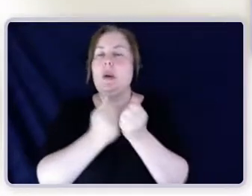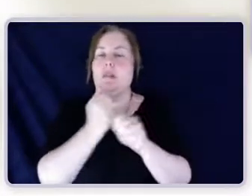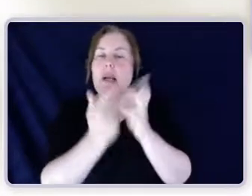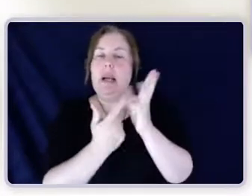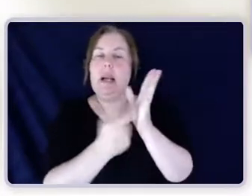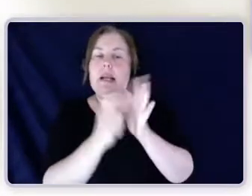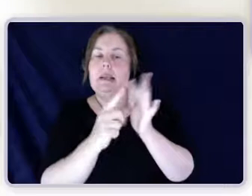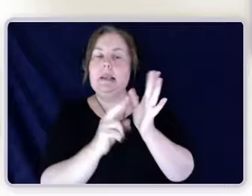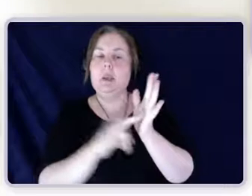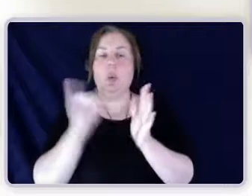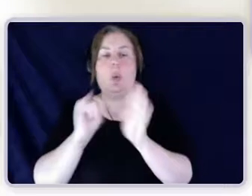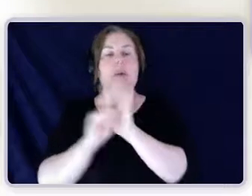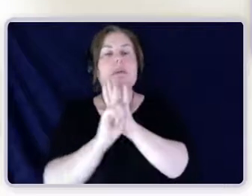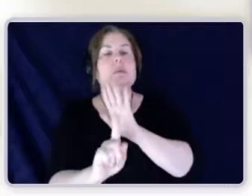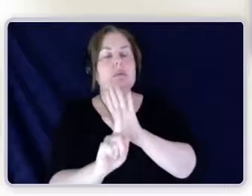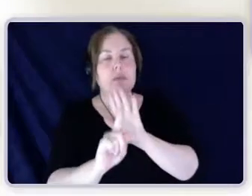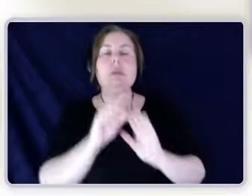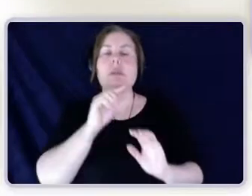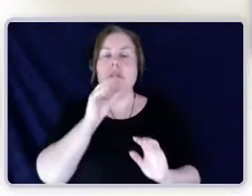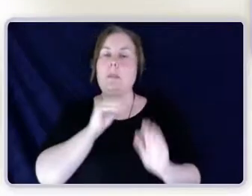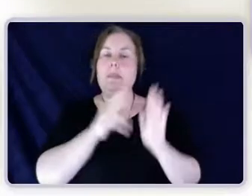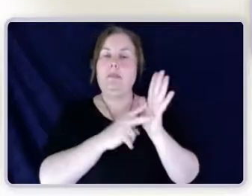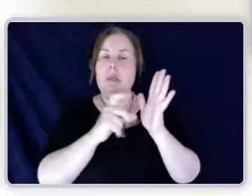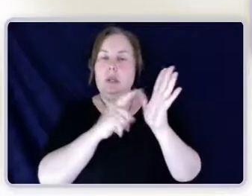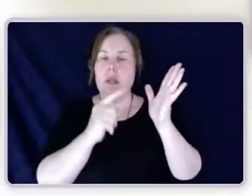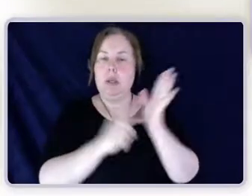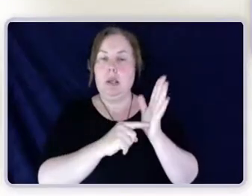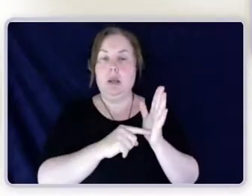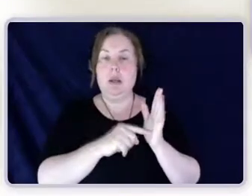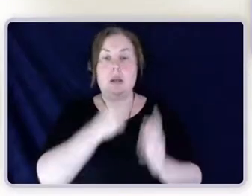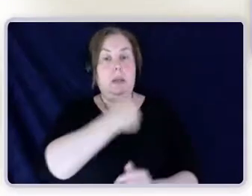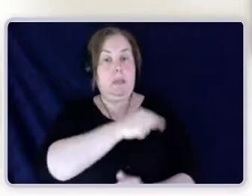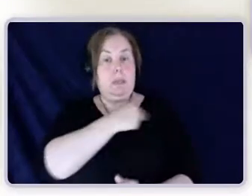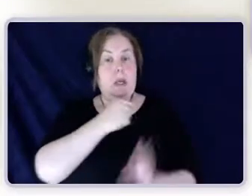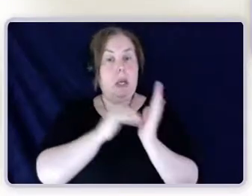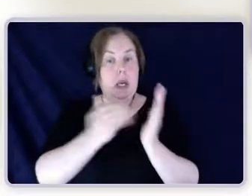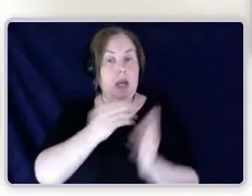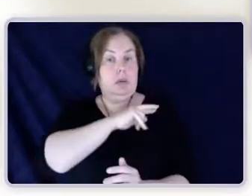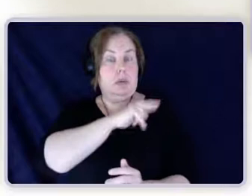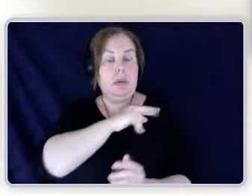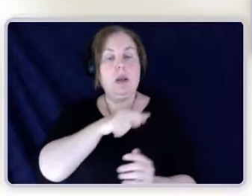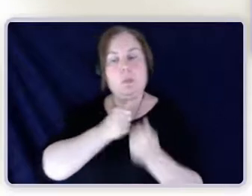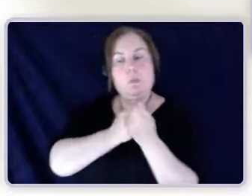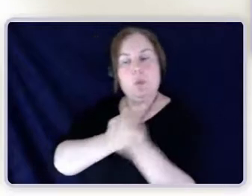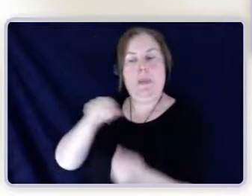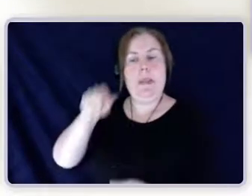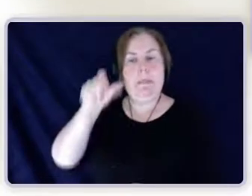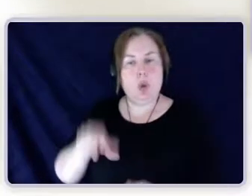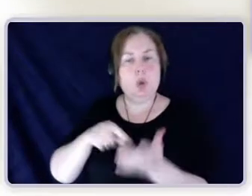administrator. And the obligation now is to support the person to make his or her own decision.